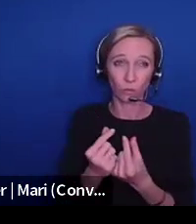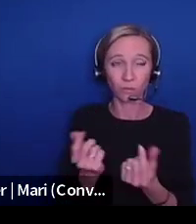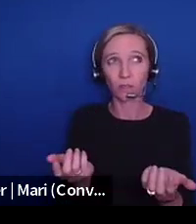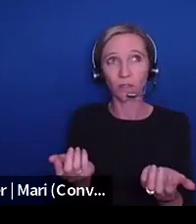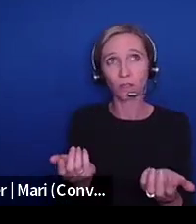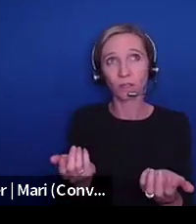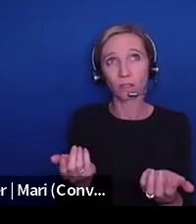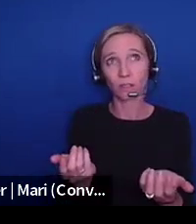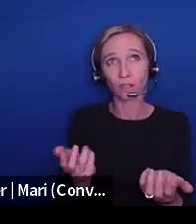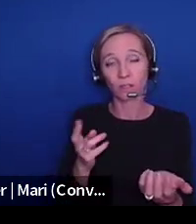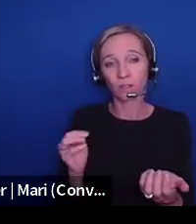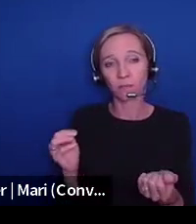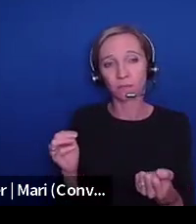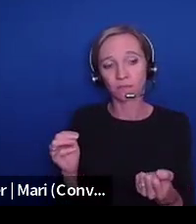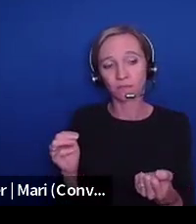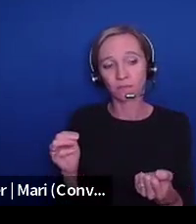to